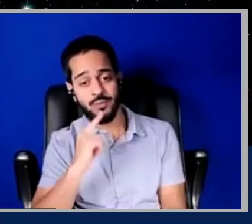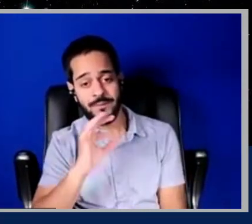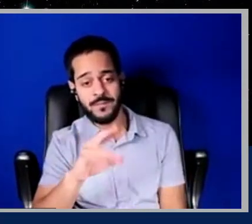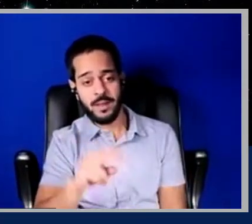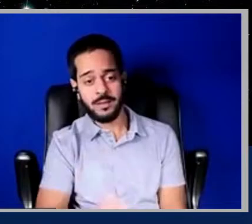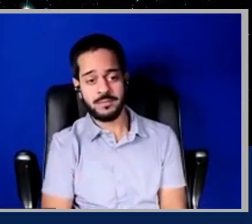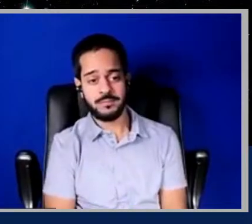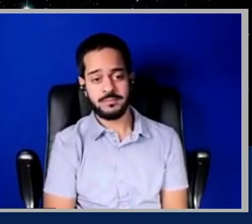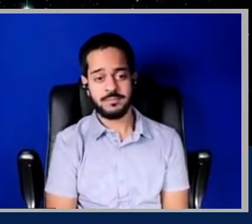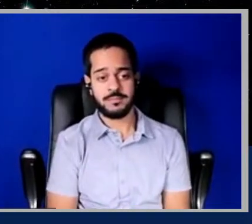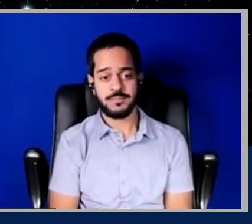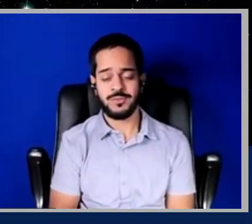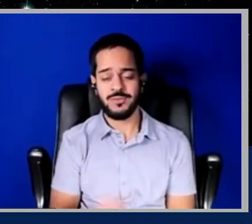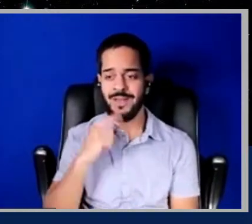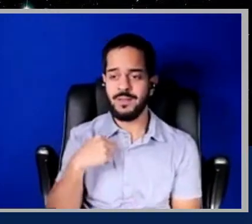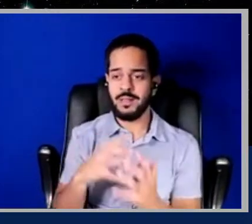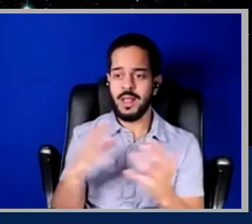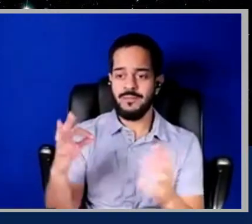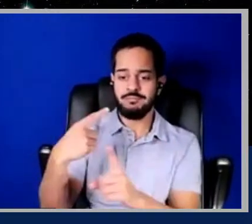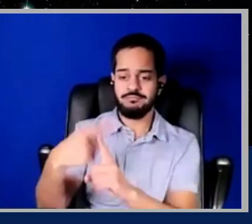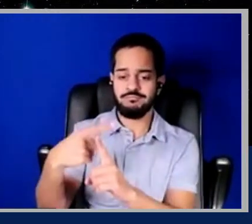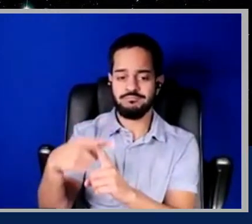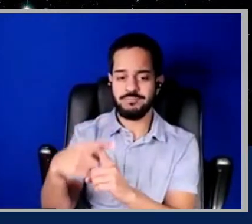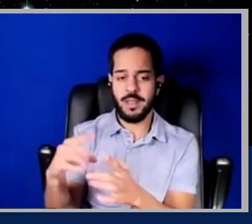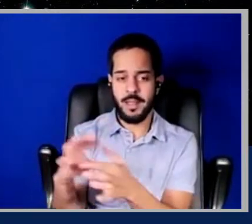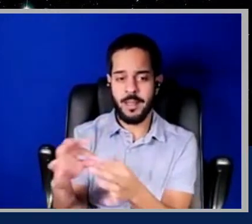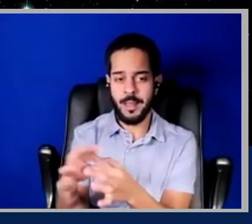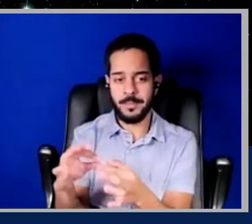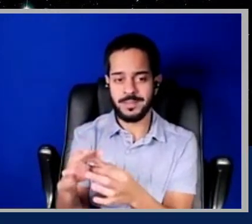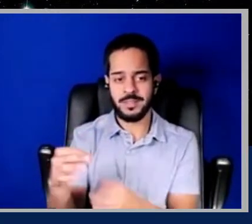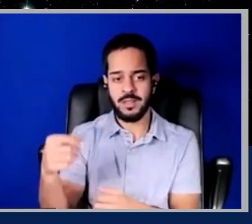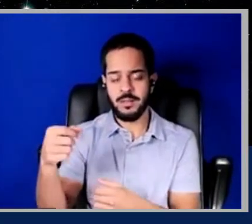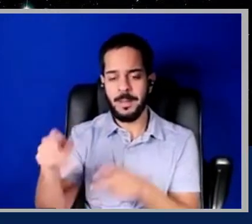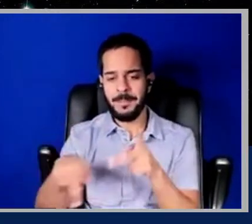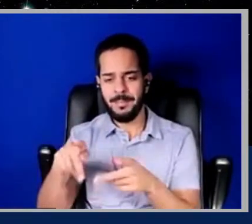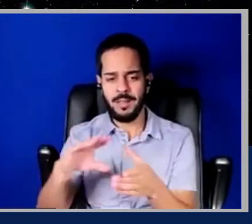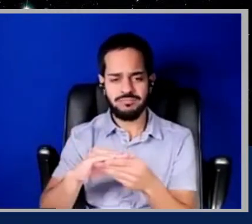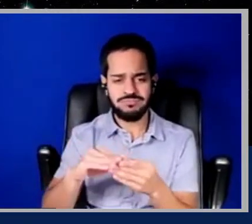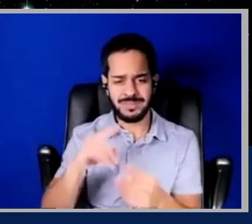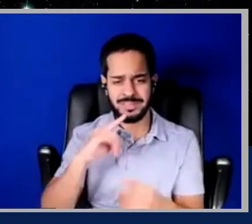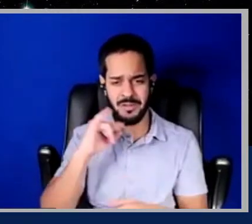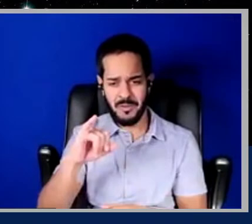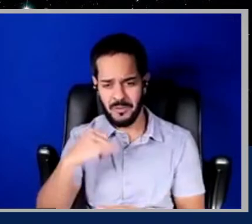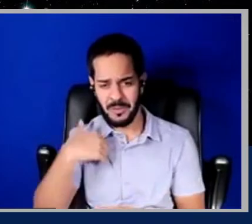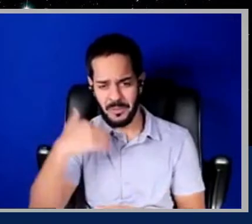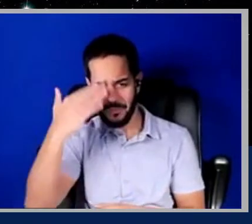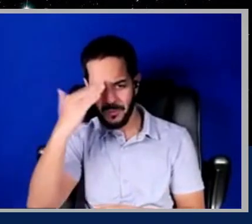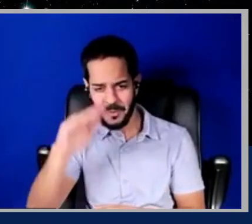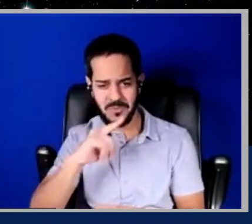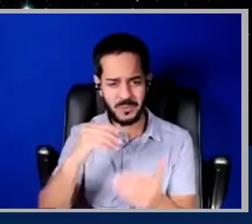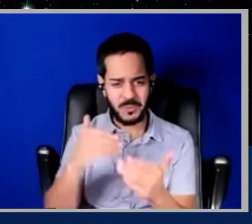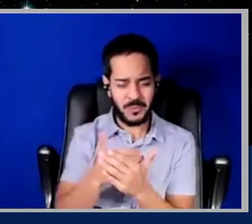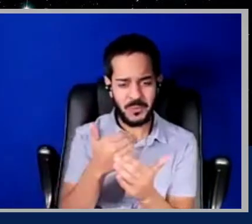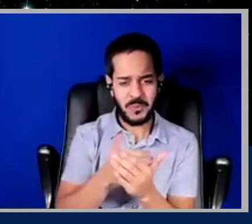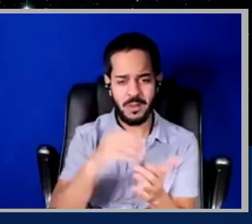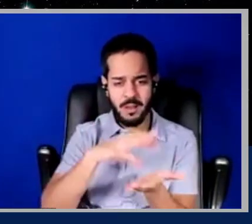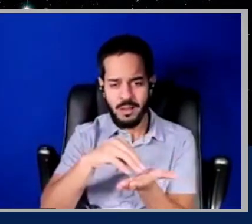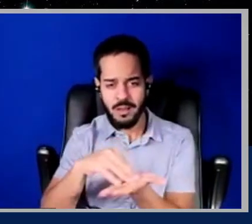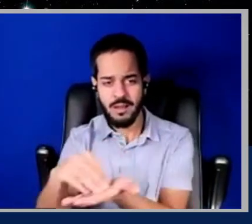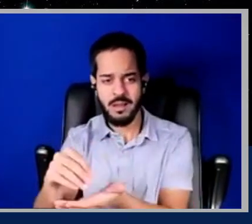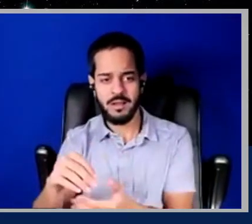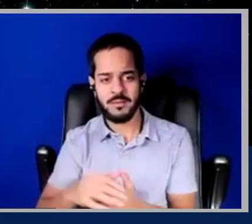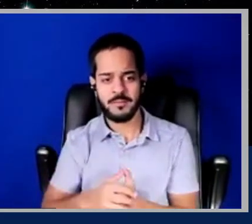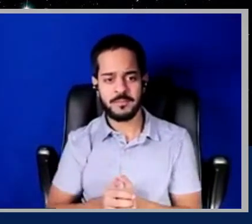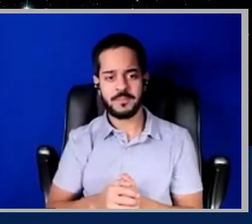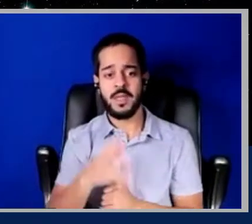we got so many nice comments from chat just saying, I didn't know that this was a thing, or this is such a great idea, or more people need to know about this. And let me say this